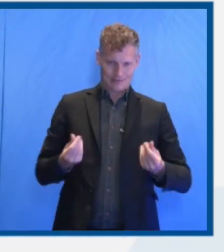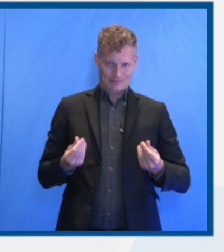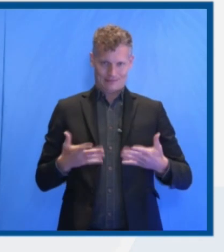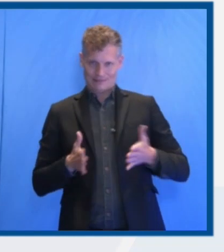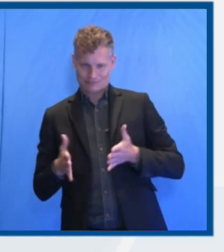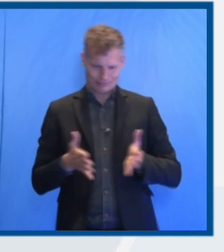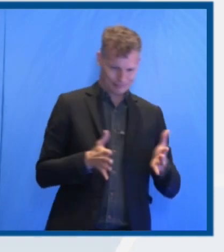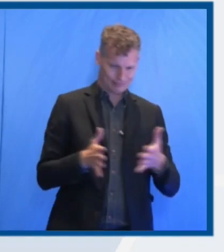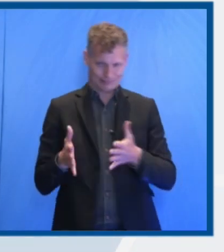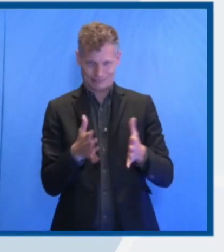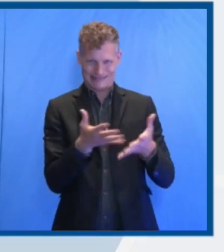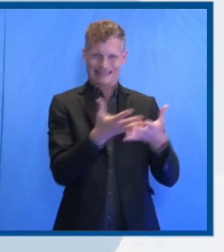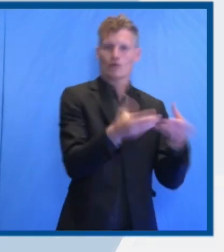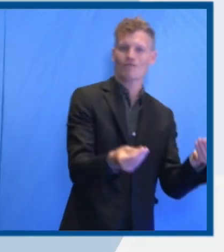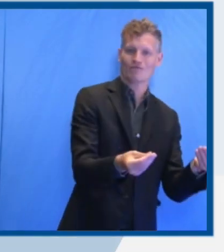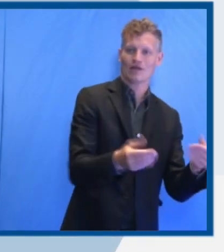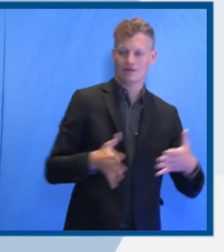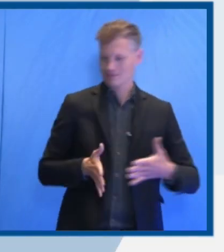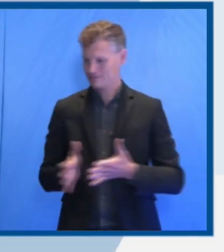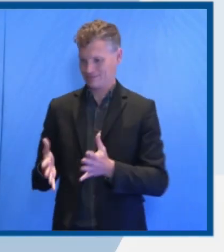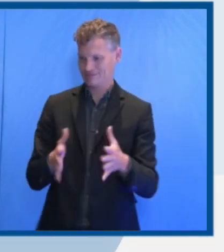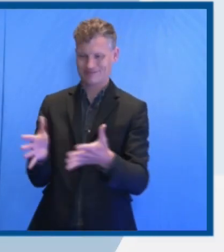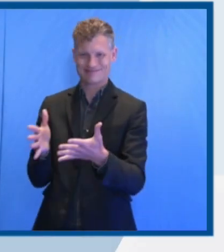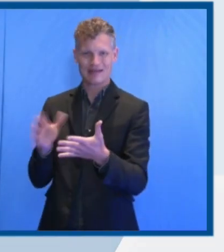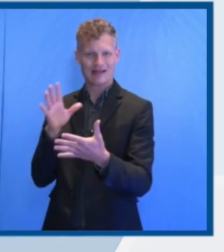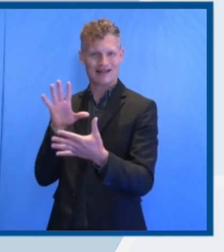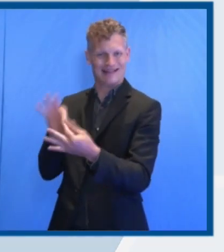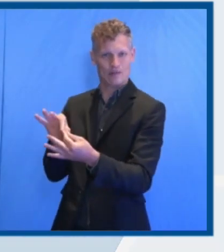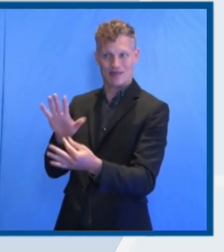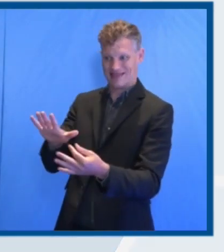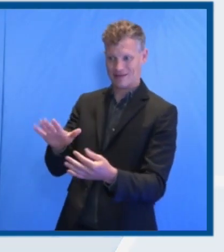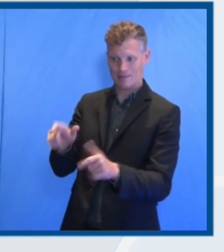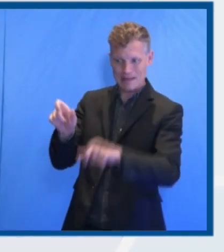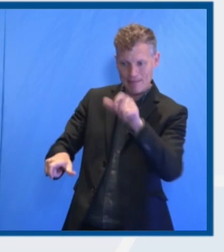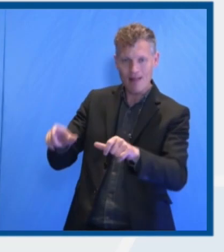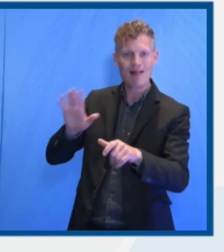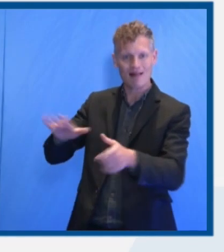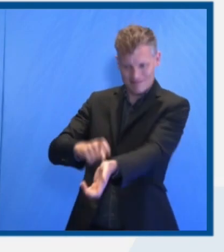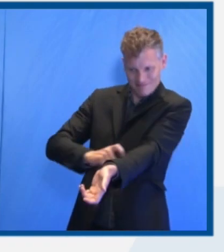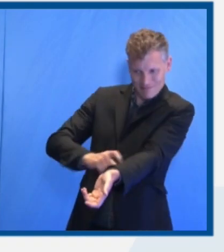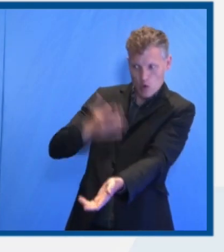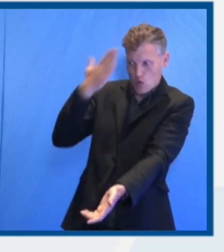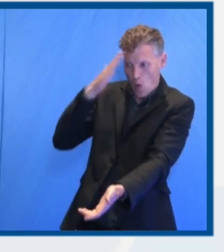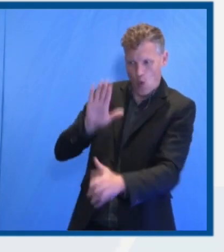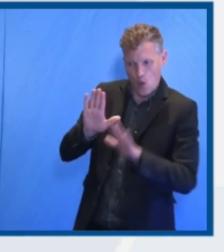at building on local knowledge, and as well as being appropriate to the